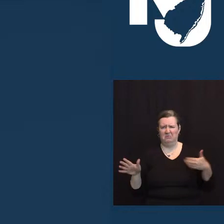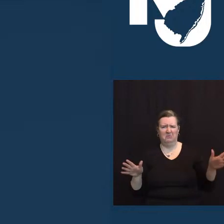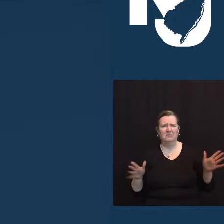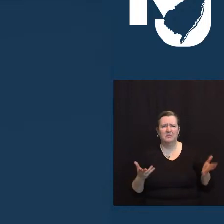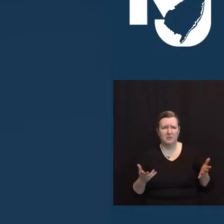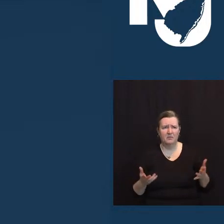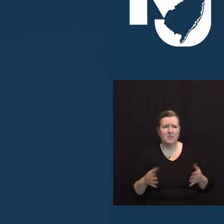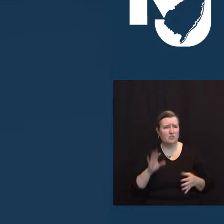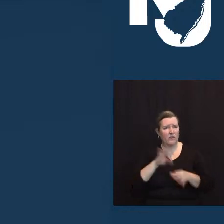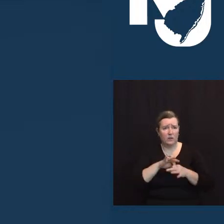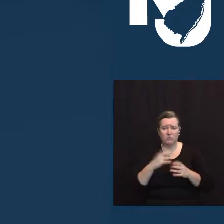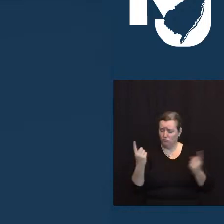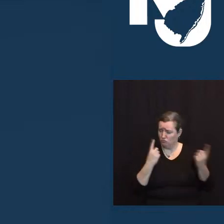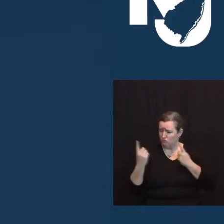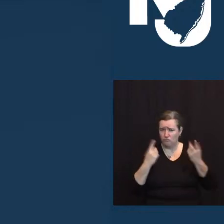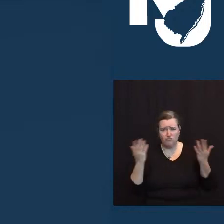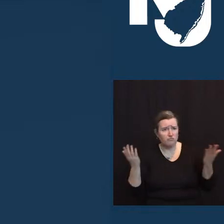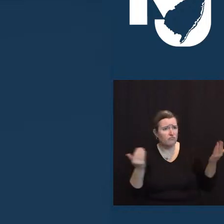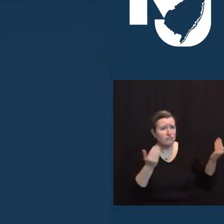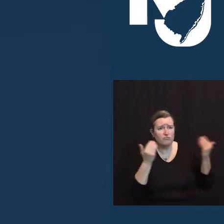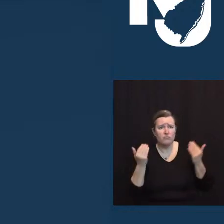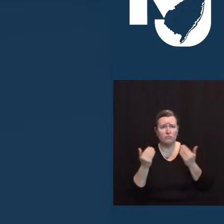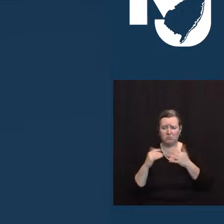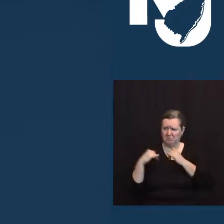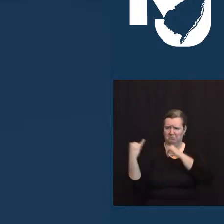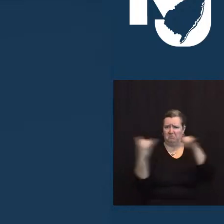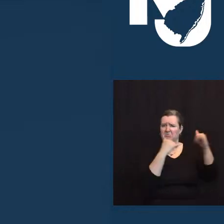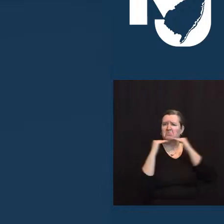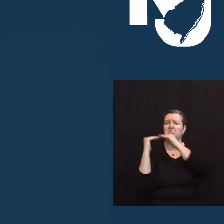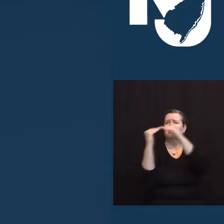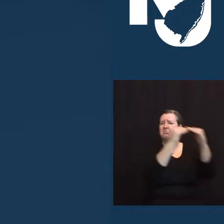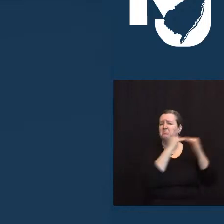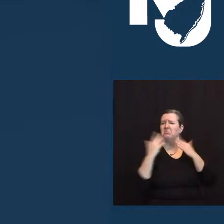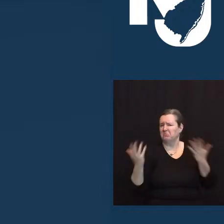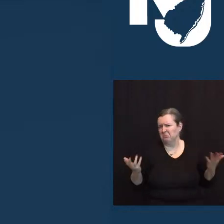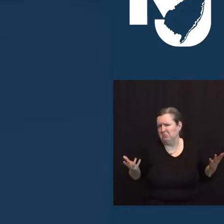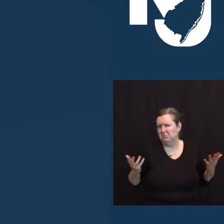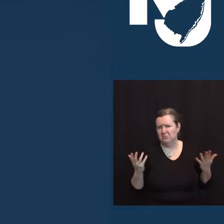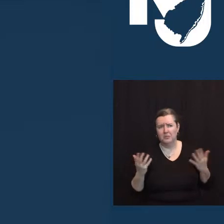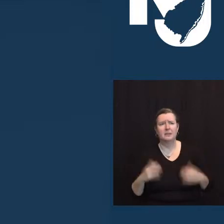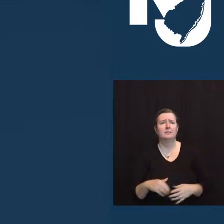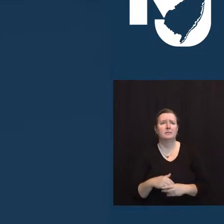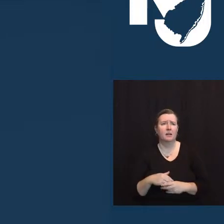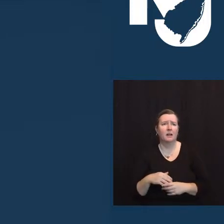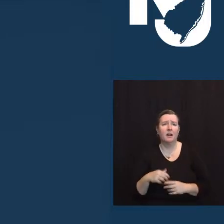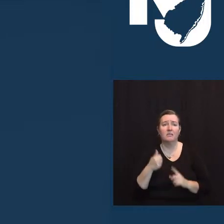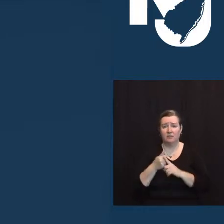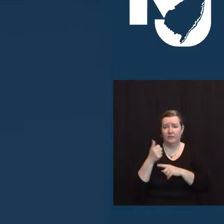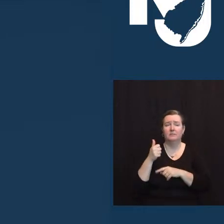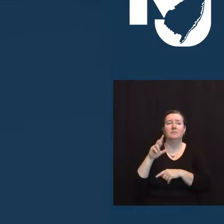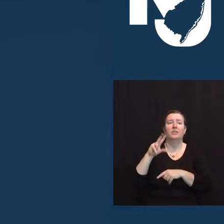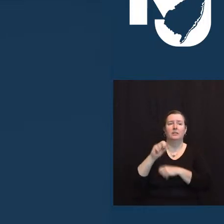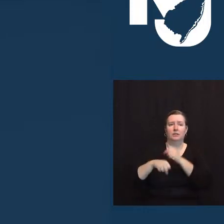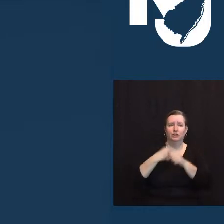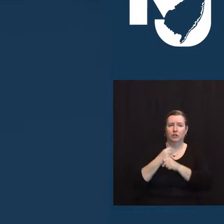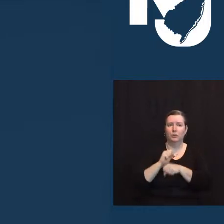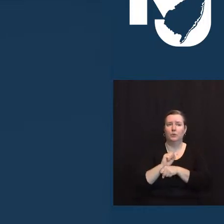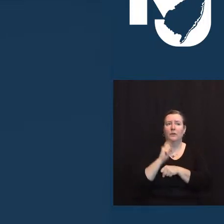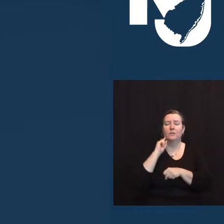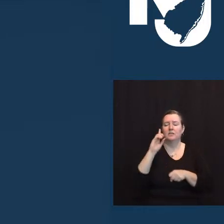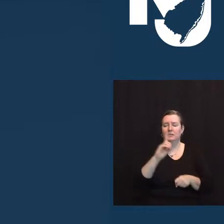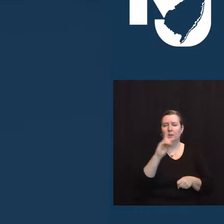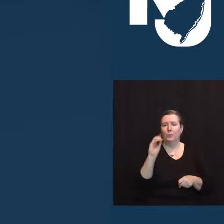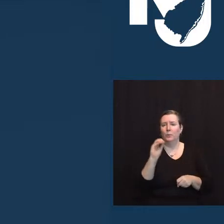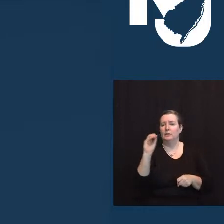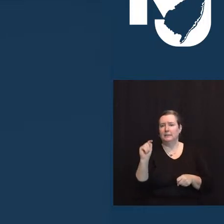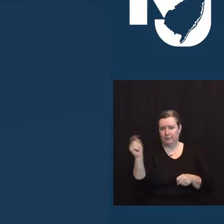were all constituents. Dave was also a 30-year employee of the New Jersey Department of Transportation and a past president of